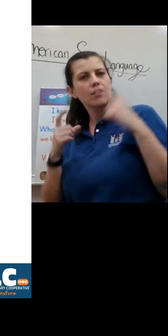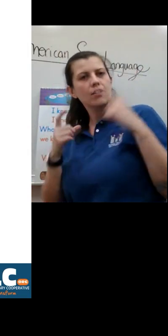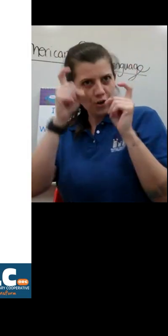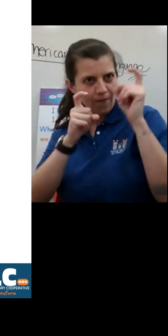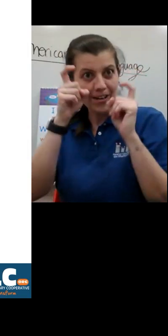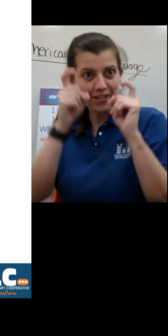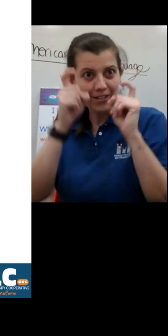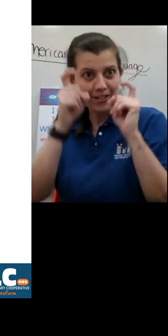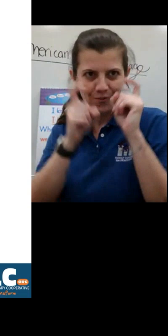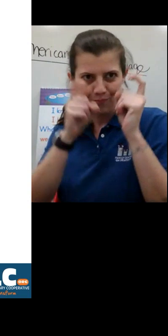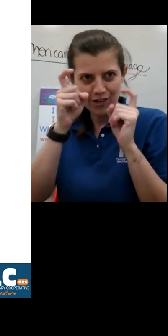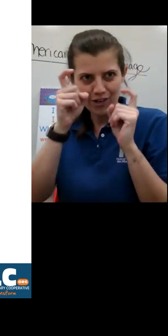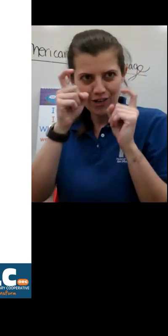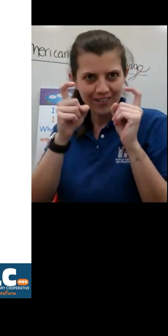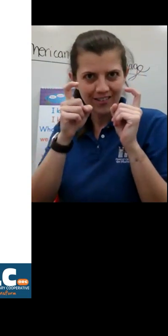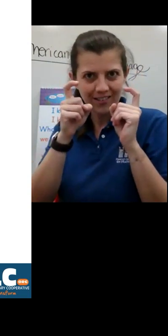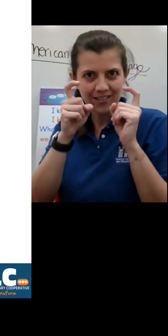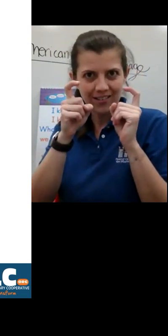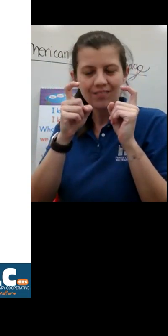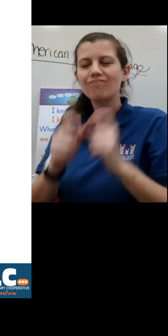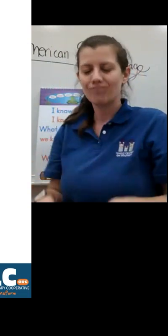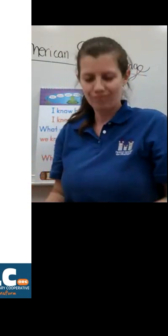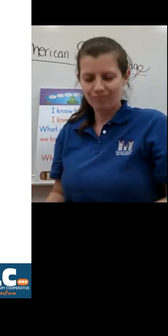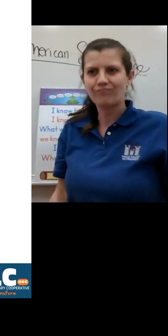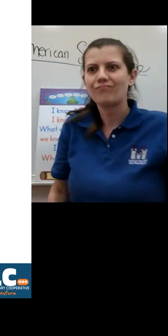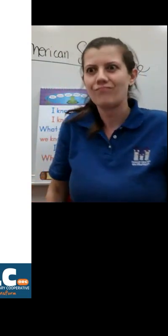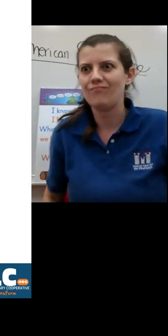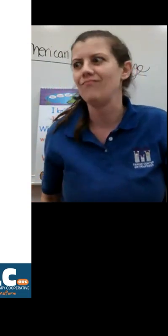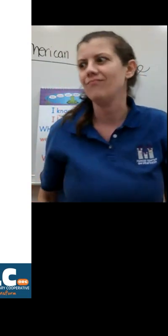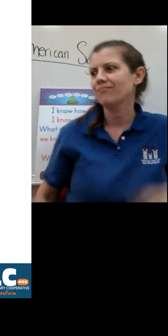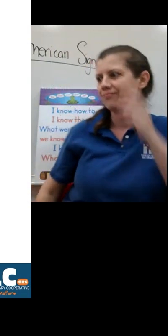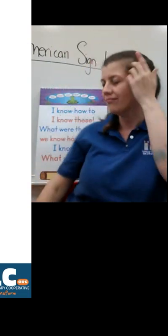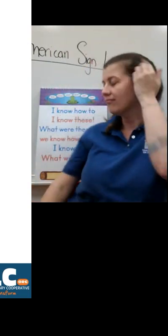back to show facial expressions.